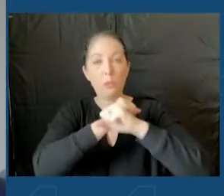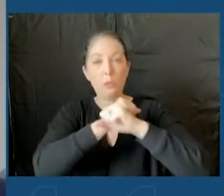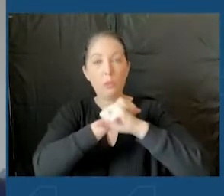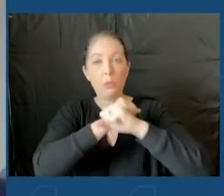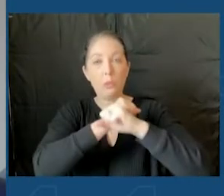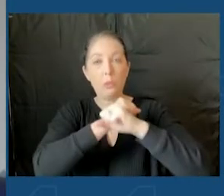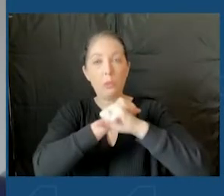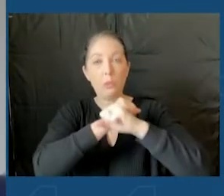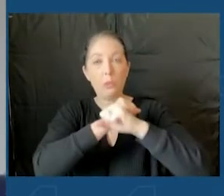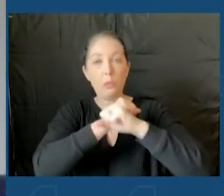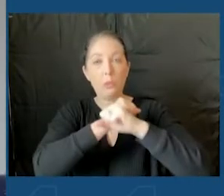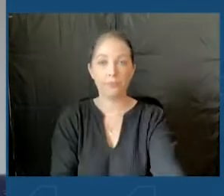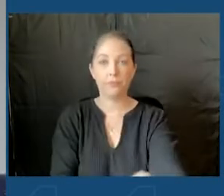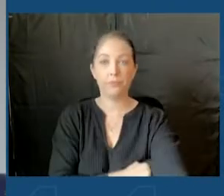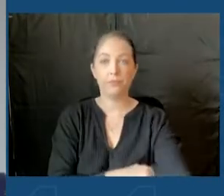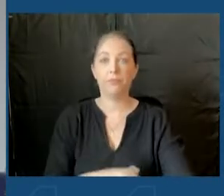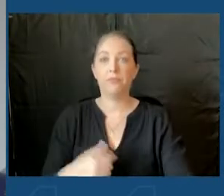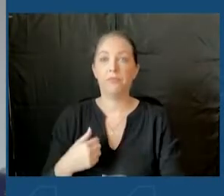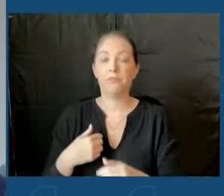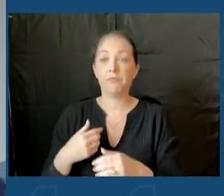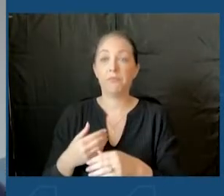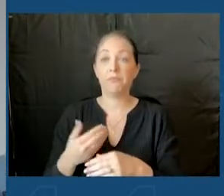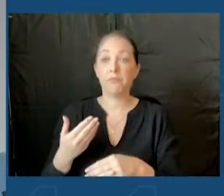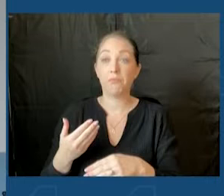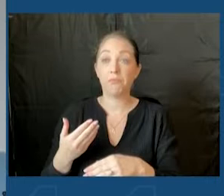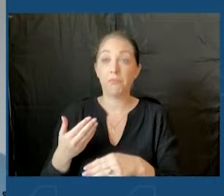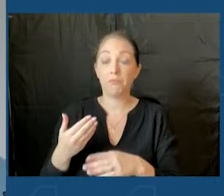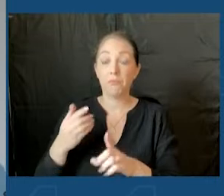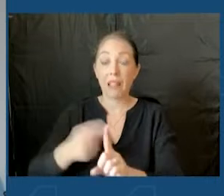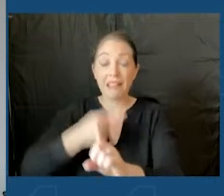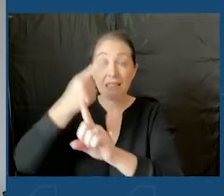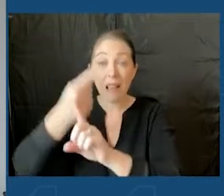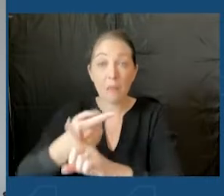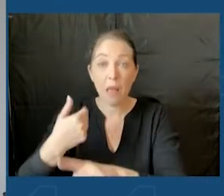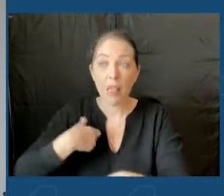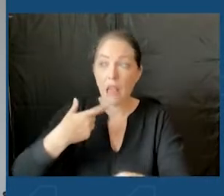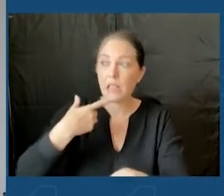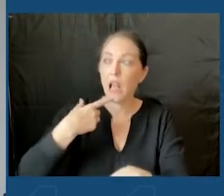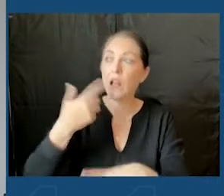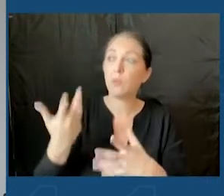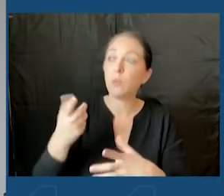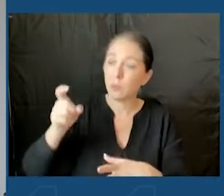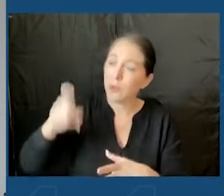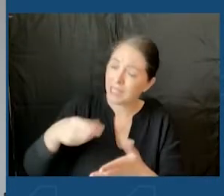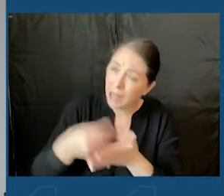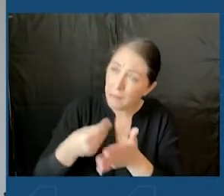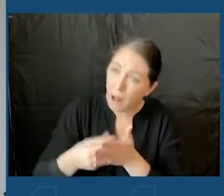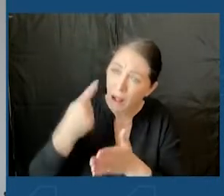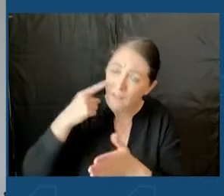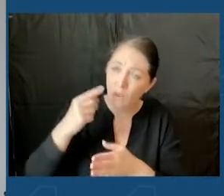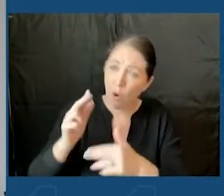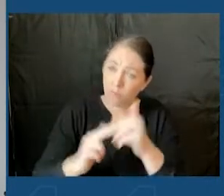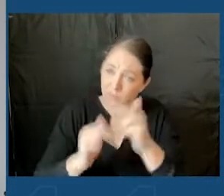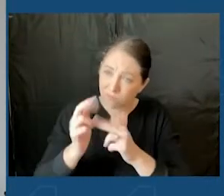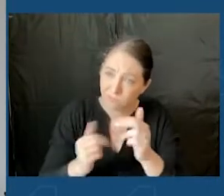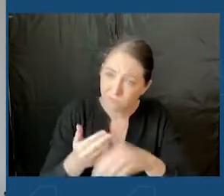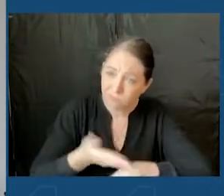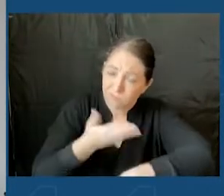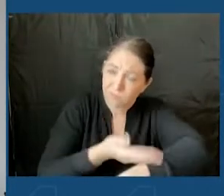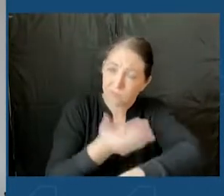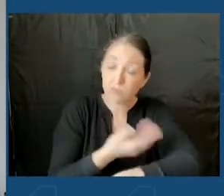that, and I said, we need money to rebuild this community, and we need it now. So we put over $50